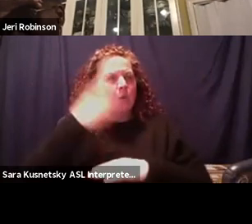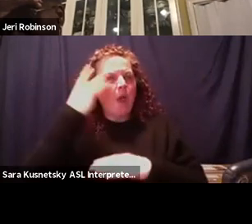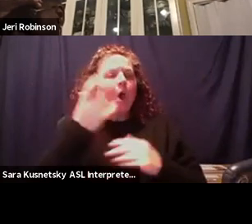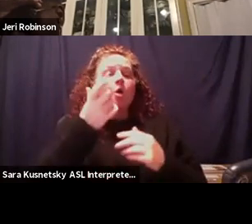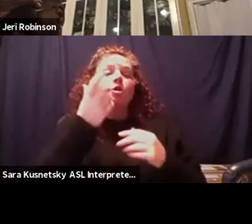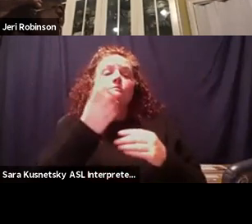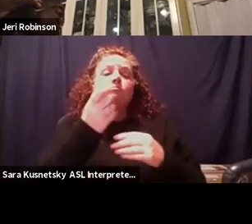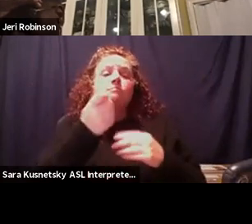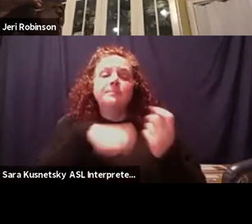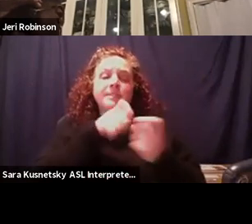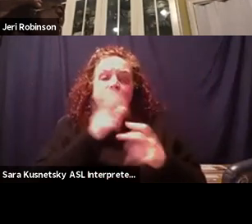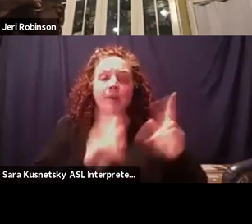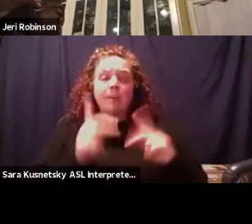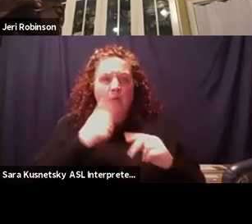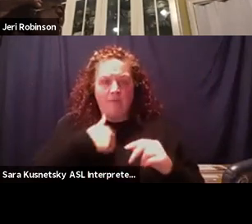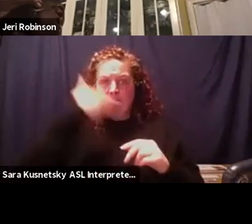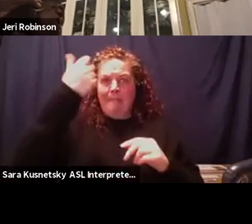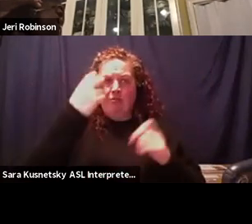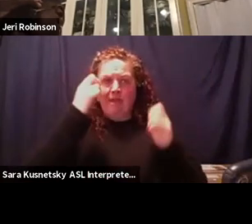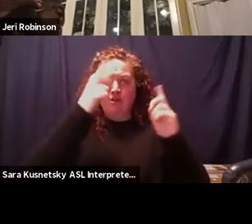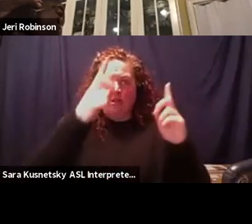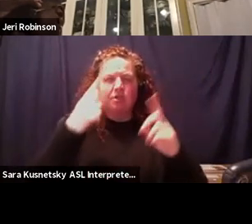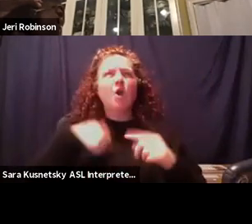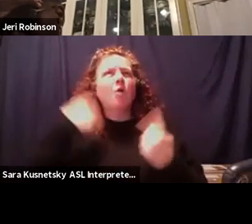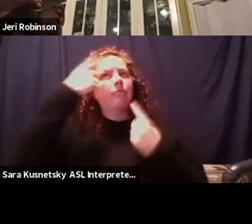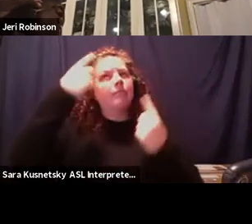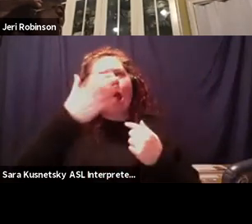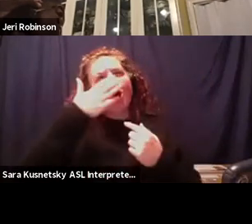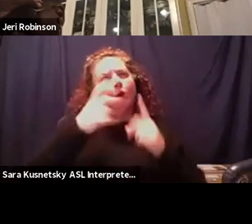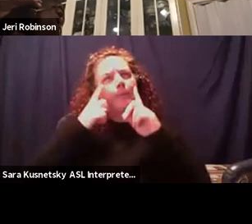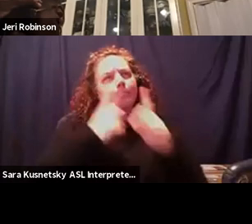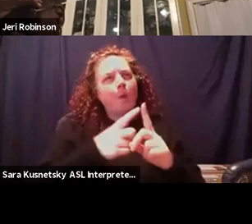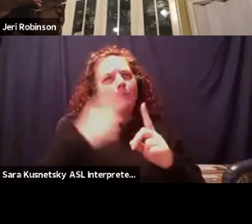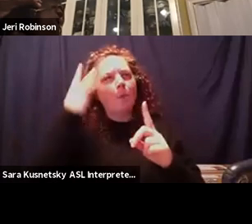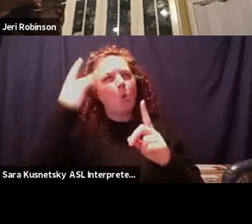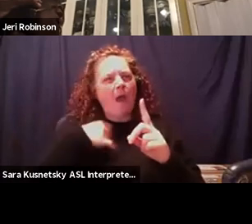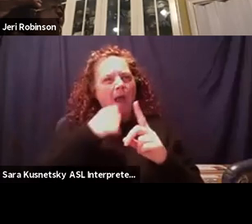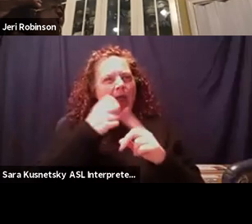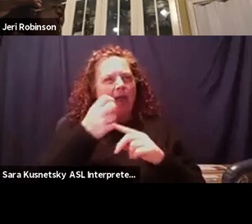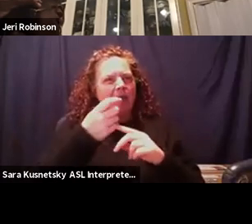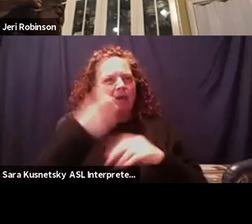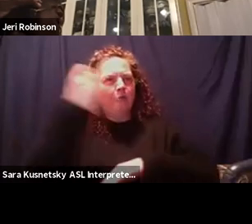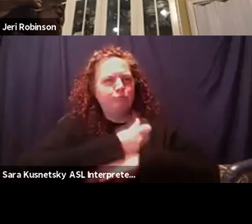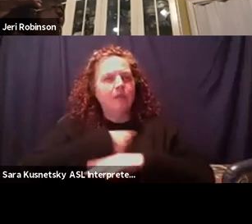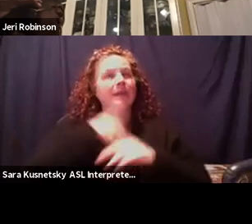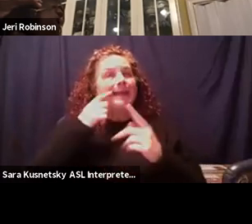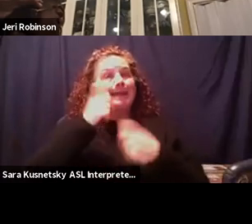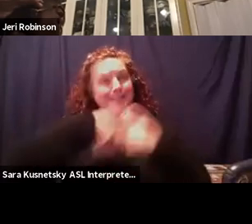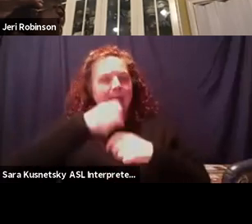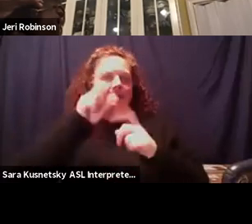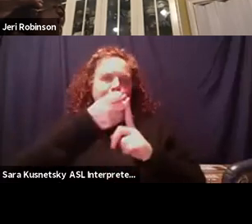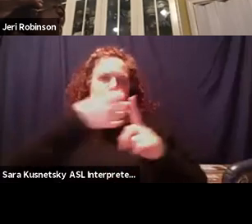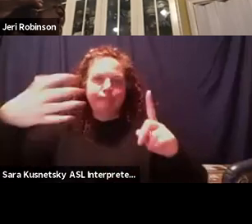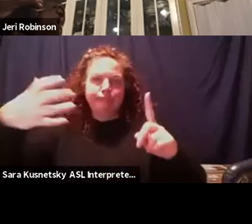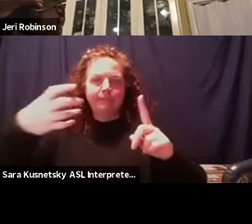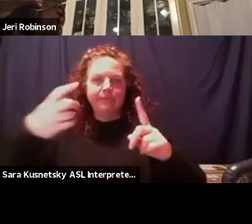get a better education? We can say that that is a good point, but why get rid of it when you could expand it? If more schools and classrooms had the